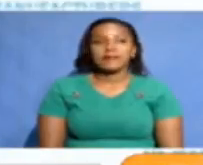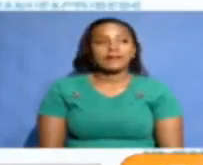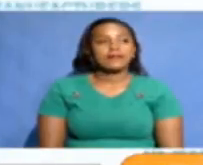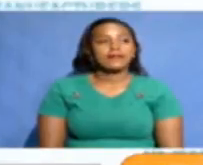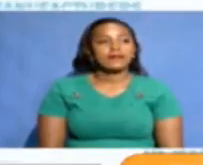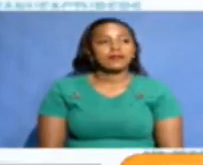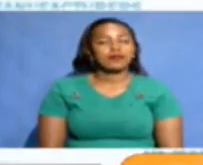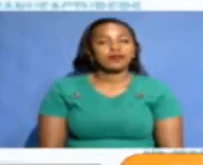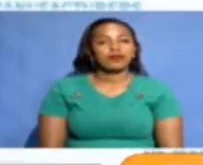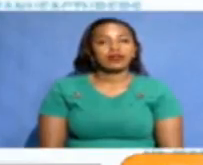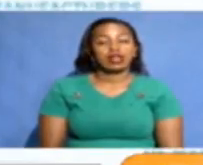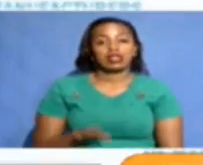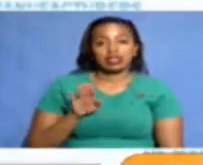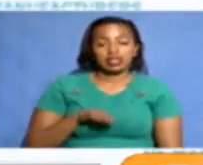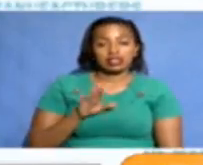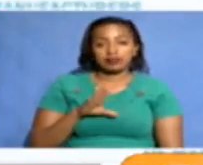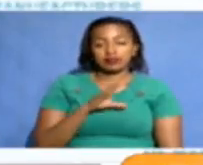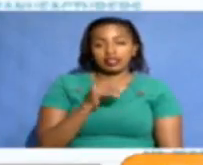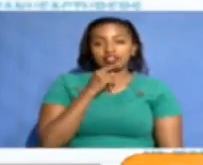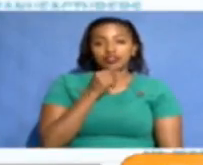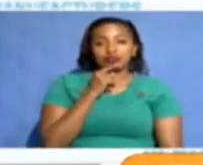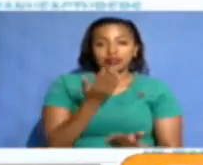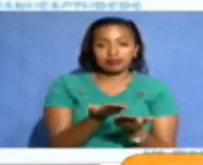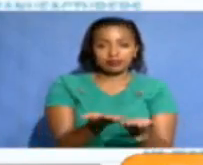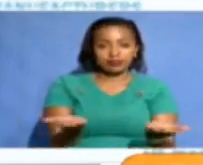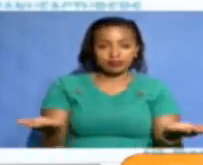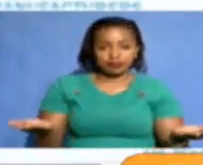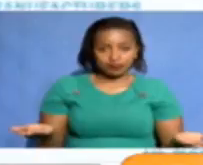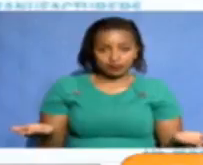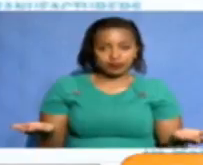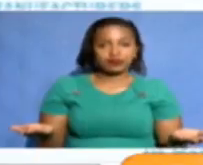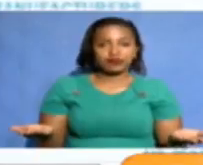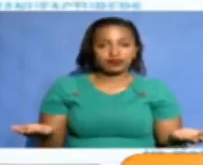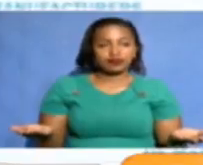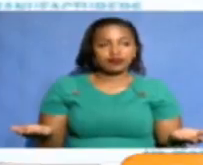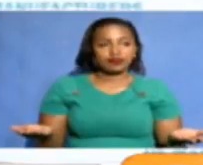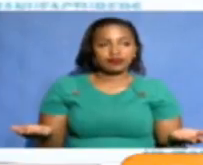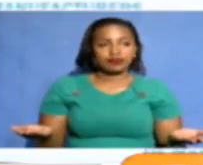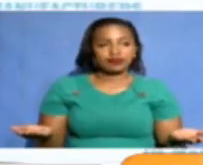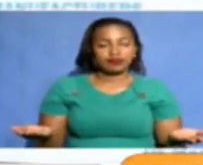Ladies and gentlemen, we've all heard